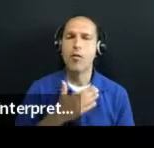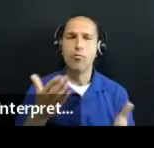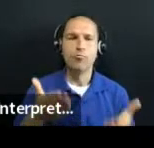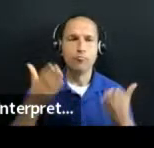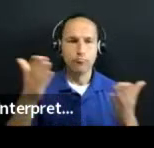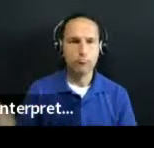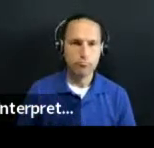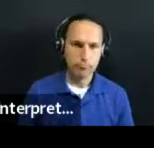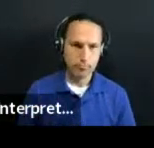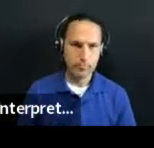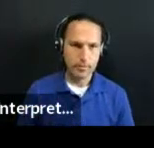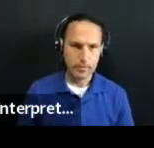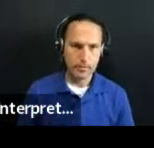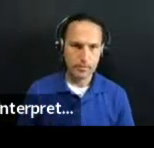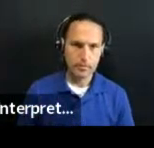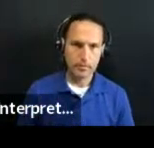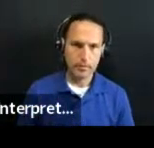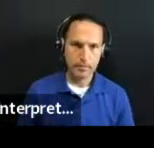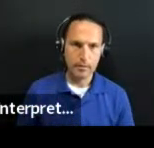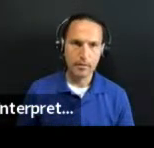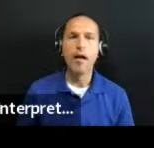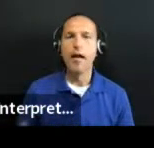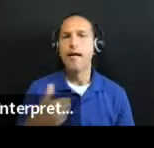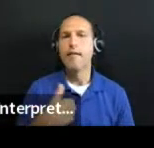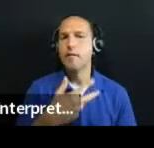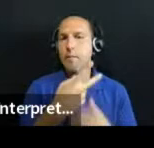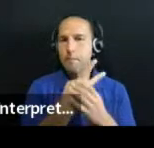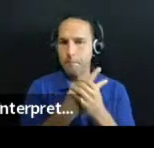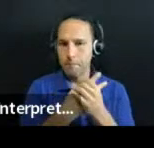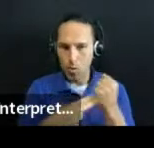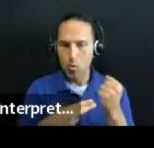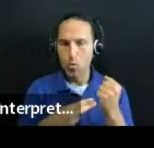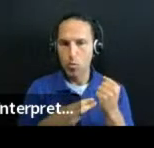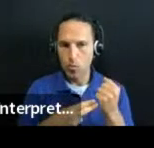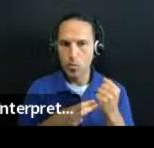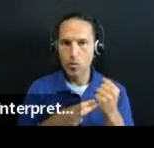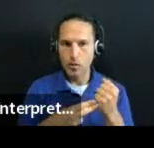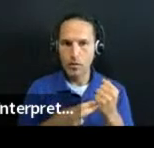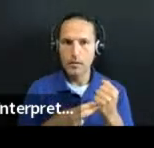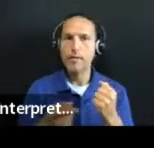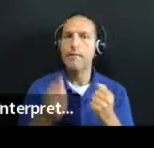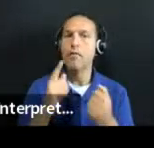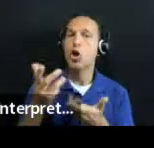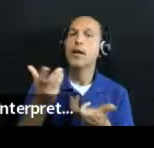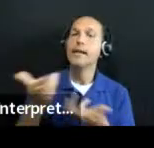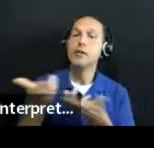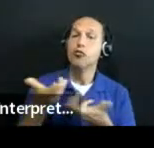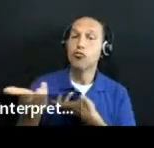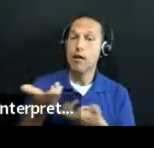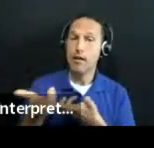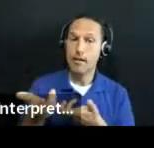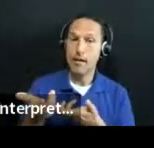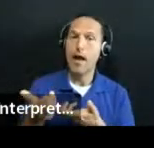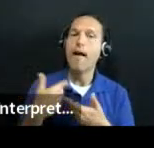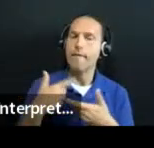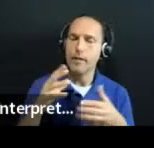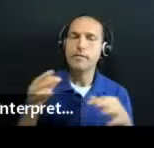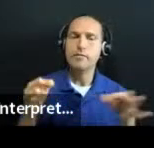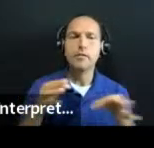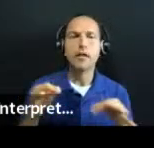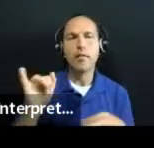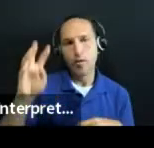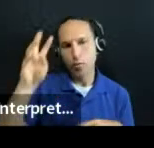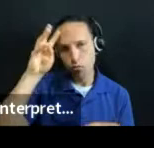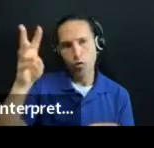All right, so this is going to be combined for both. When it comes to, interactive, right, I spoke about creating